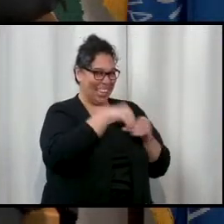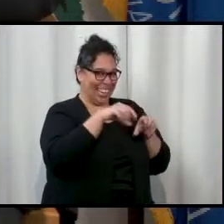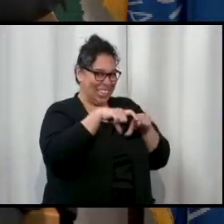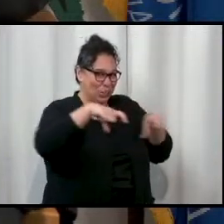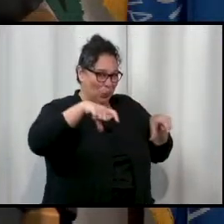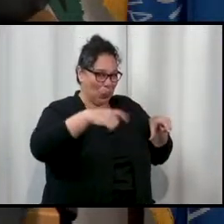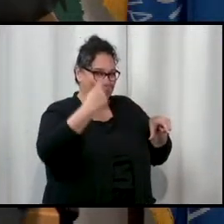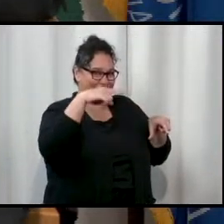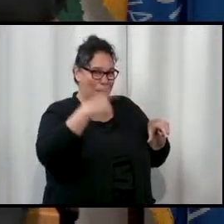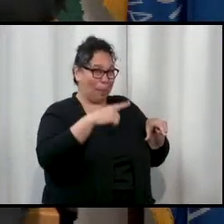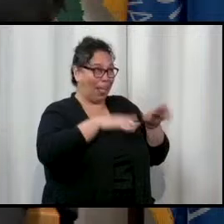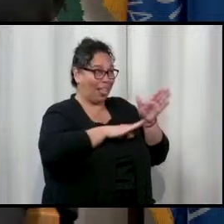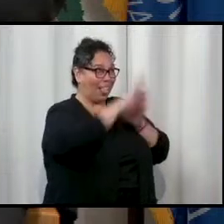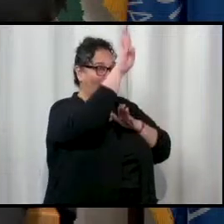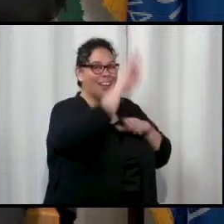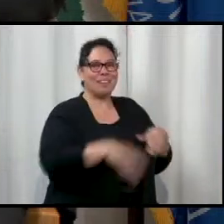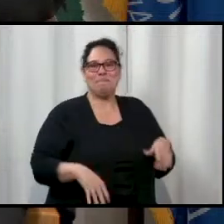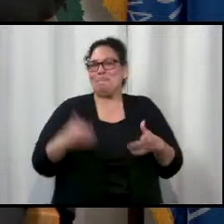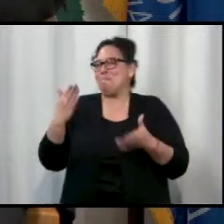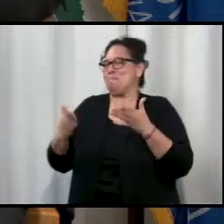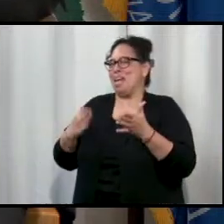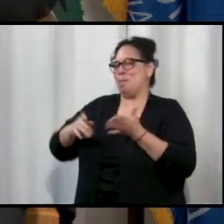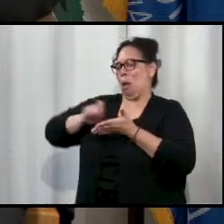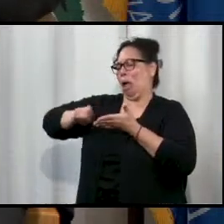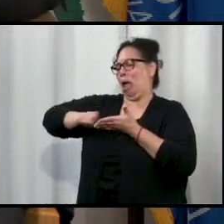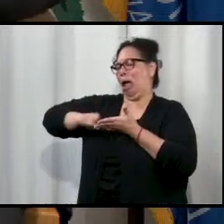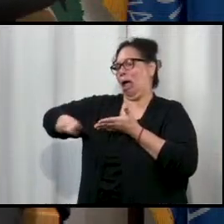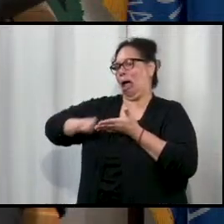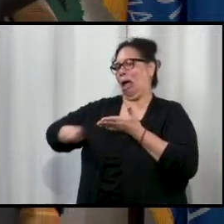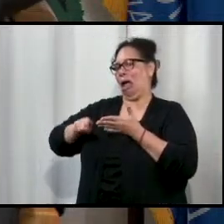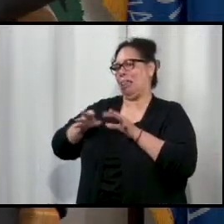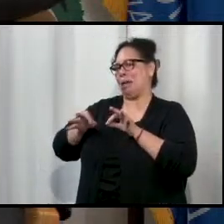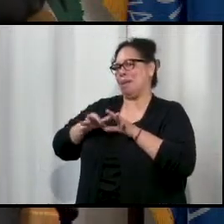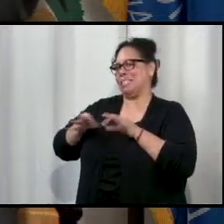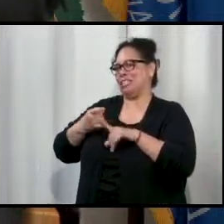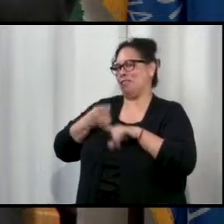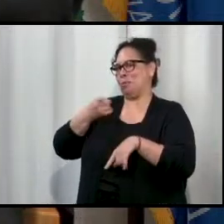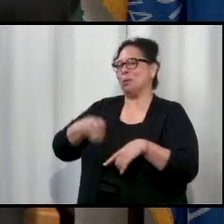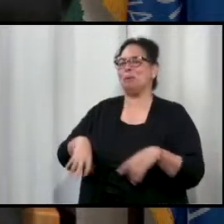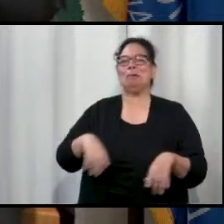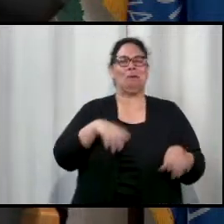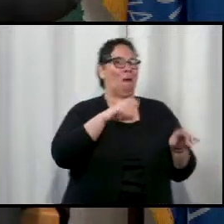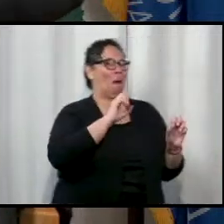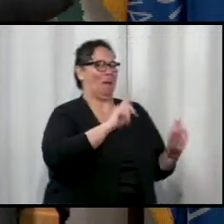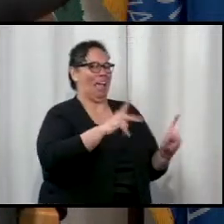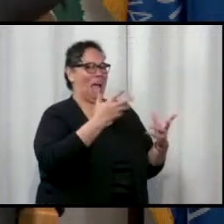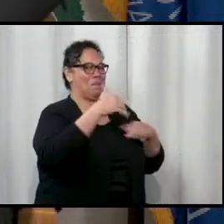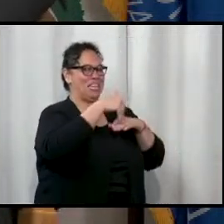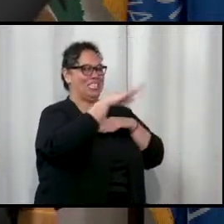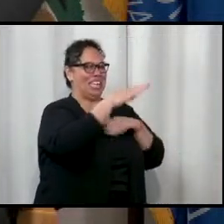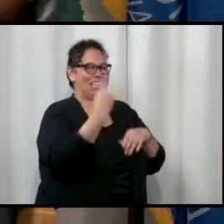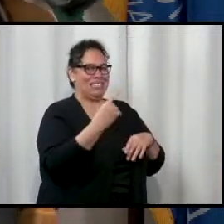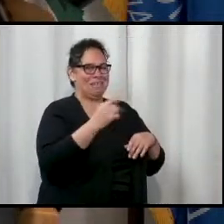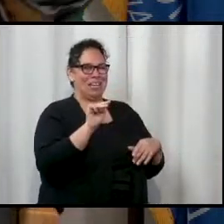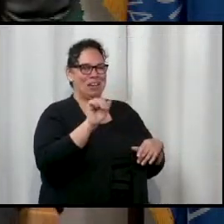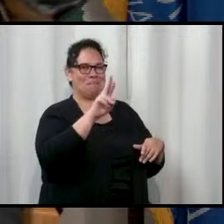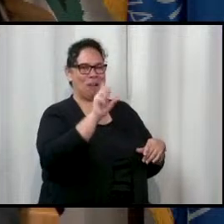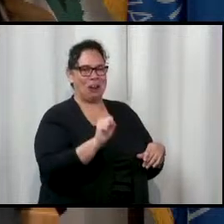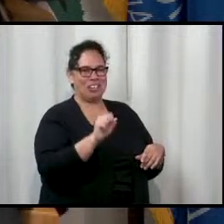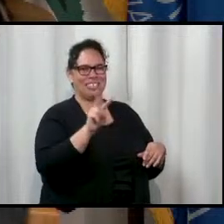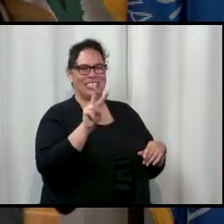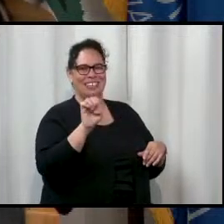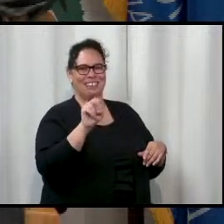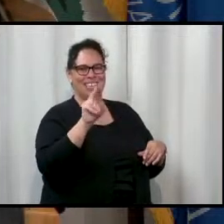something and you guys just launch it? Maybe we can etch a little message. Yeah, something. Okay, I want to send something to Mars or to Venus.